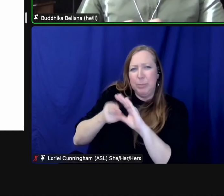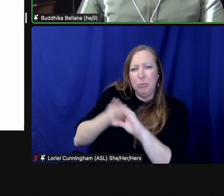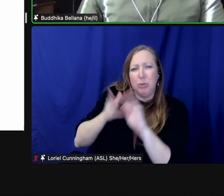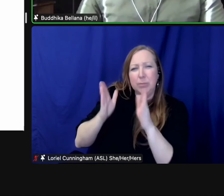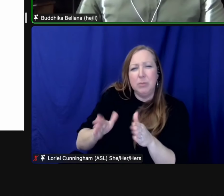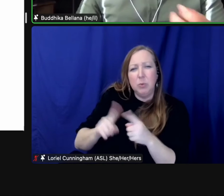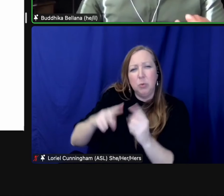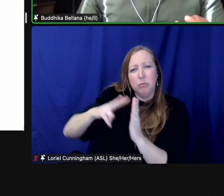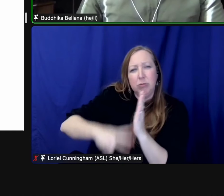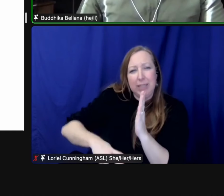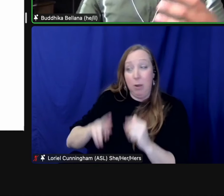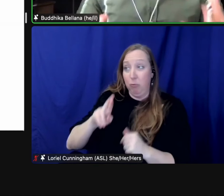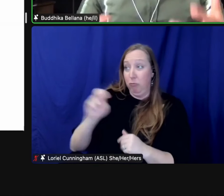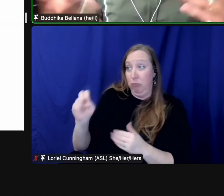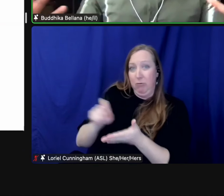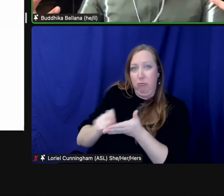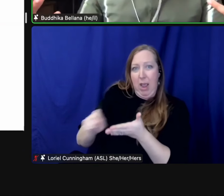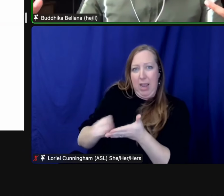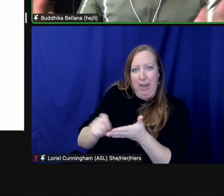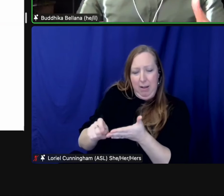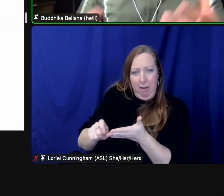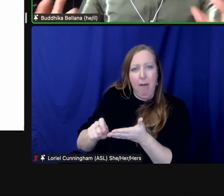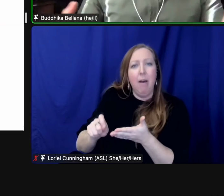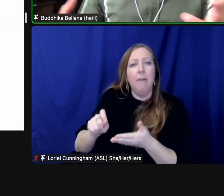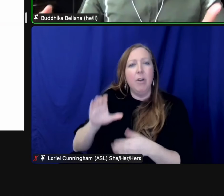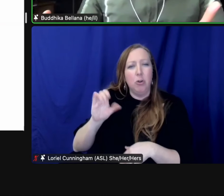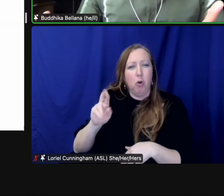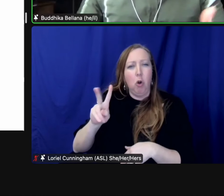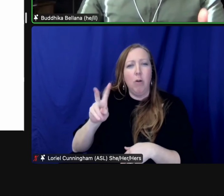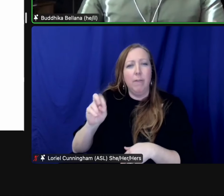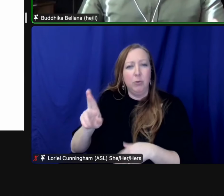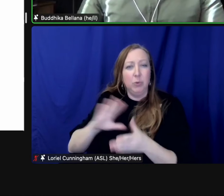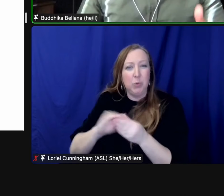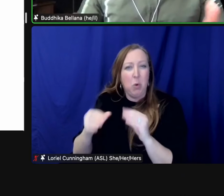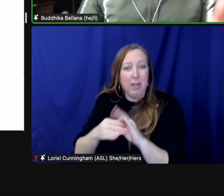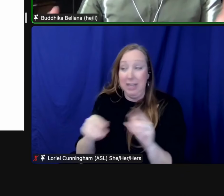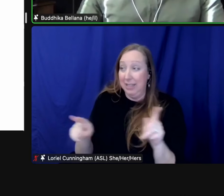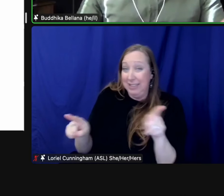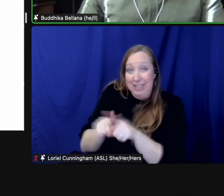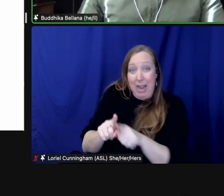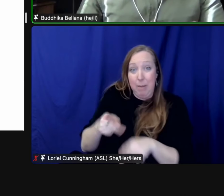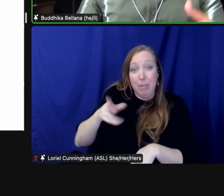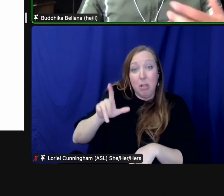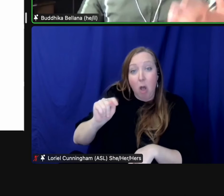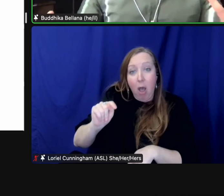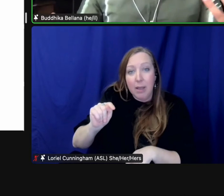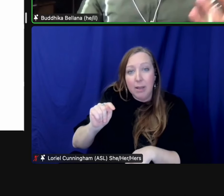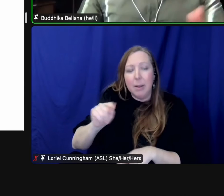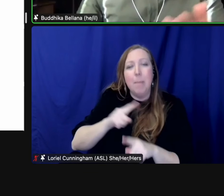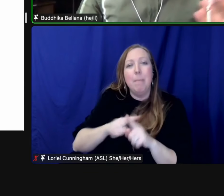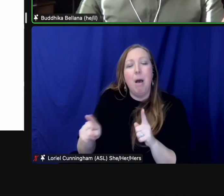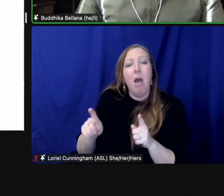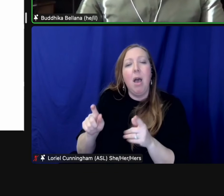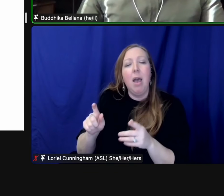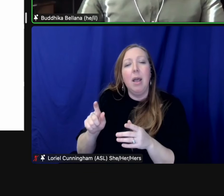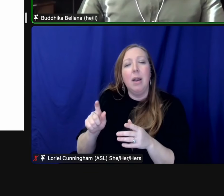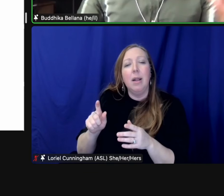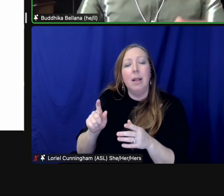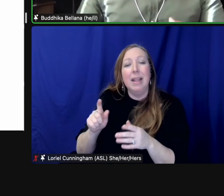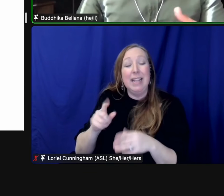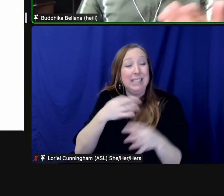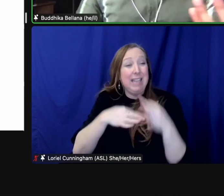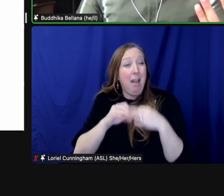here, it's actually the same content, it's about the same plot, but it was actually using different words. Instead of written by a famous